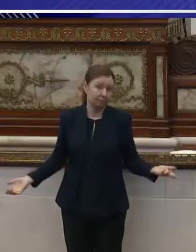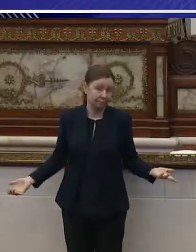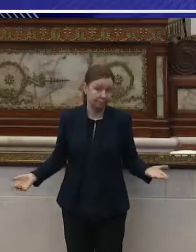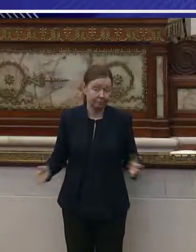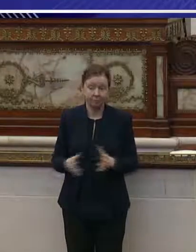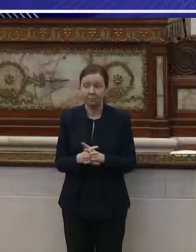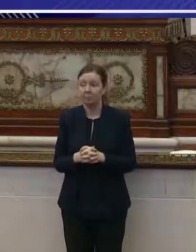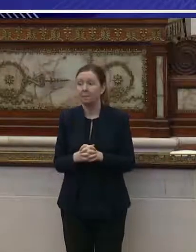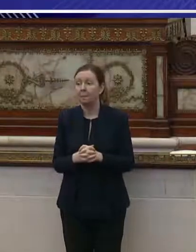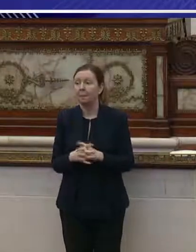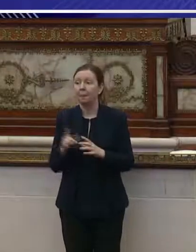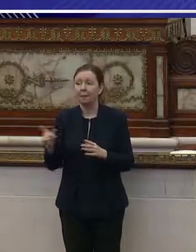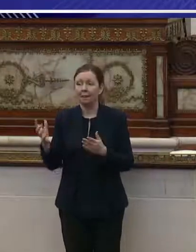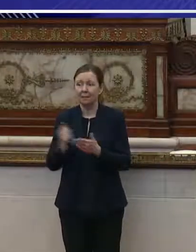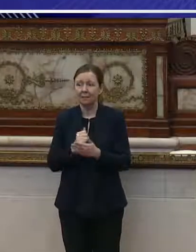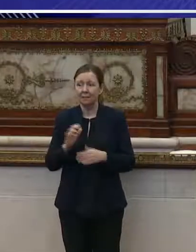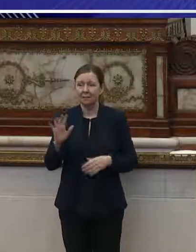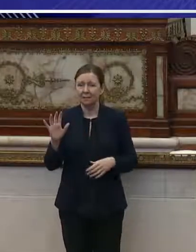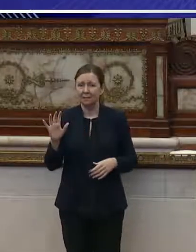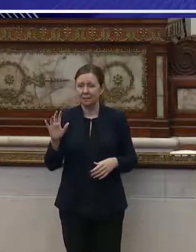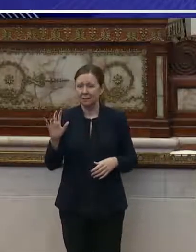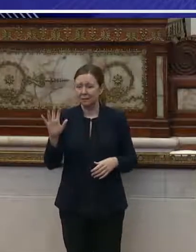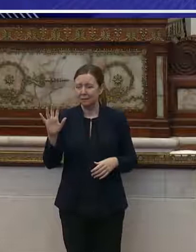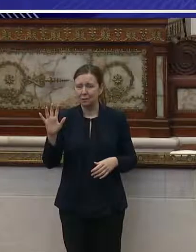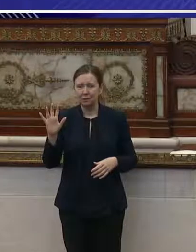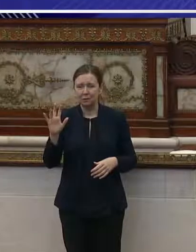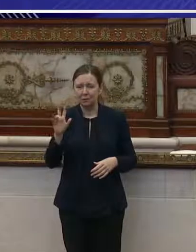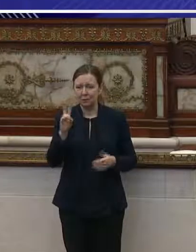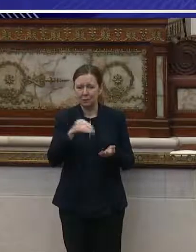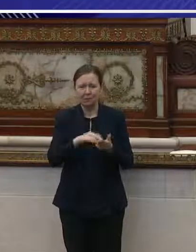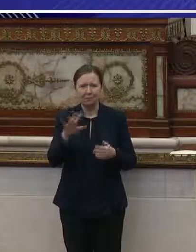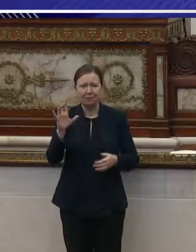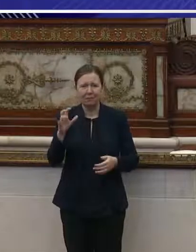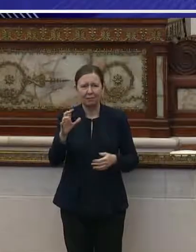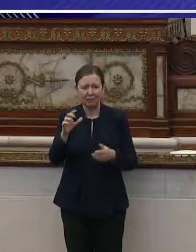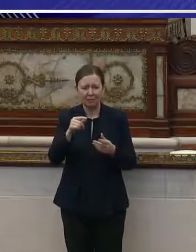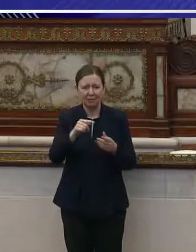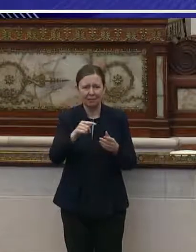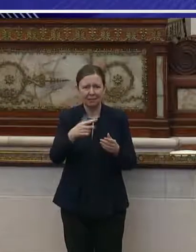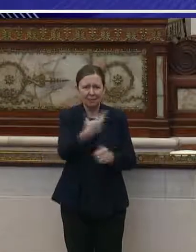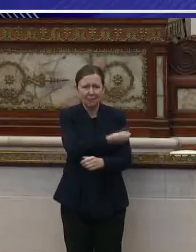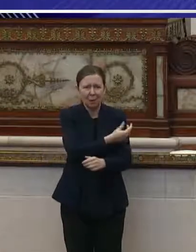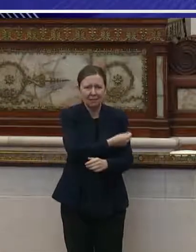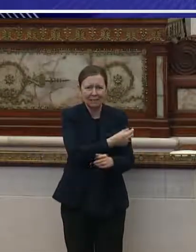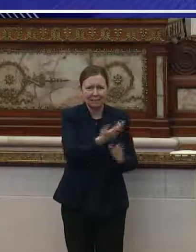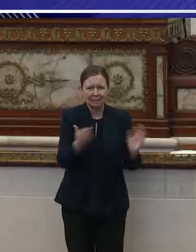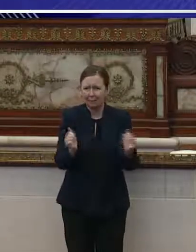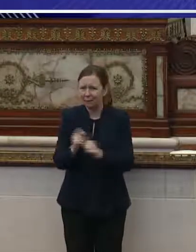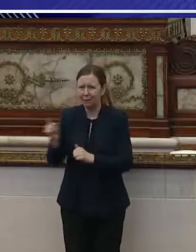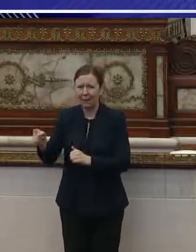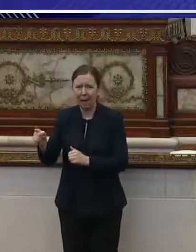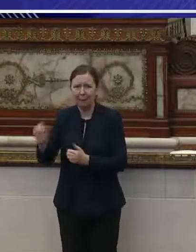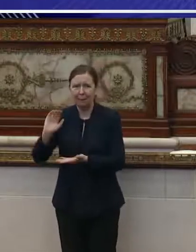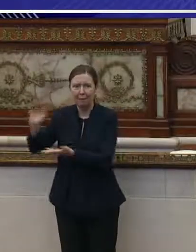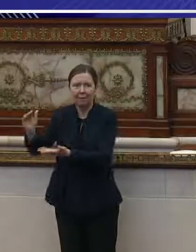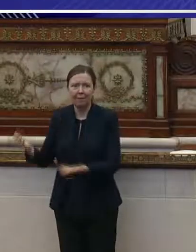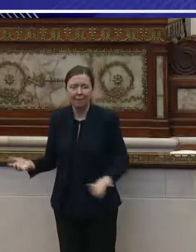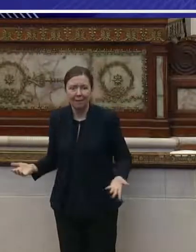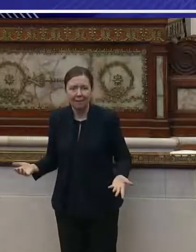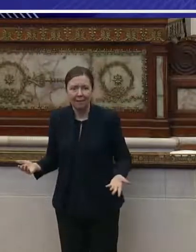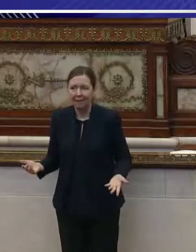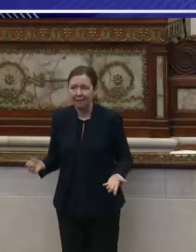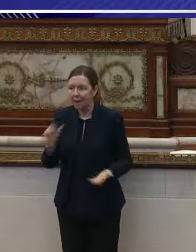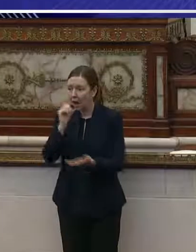organization. They received 2,500 vials of the vaccine versus Philly Fighting COVID,